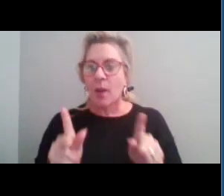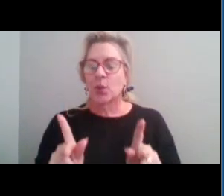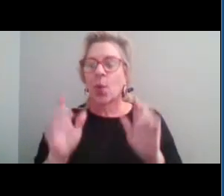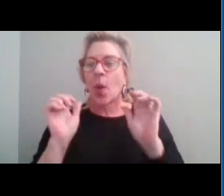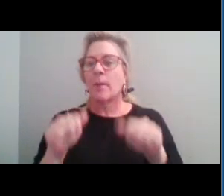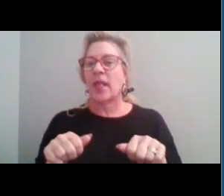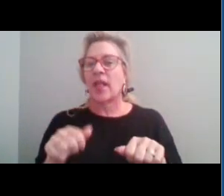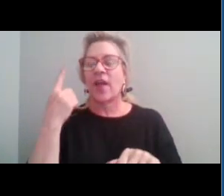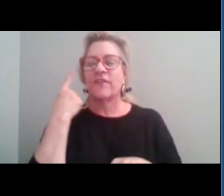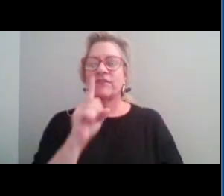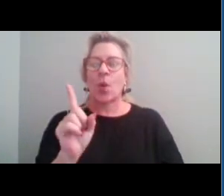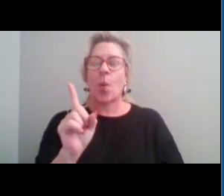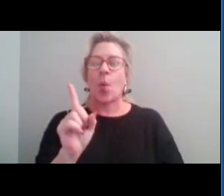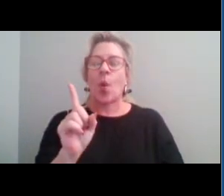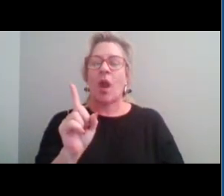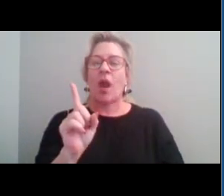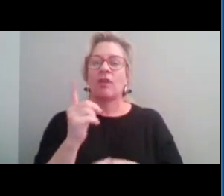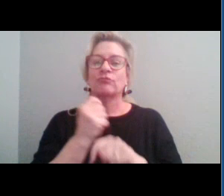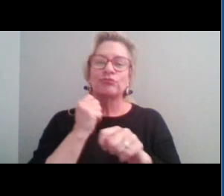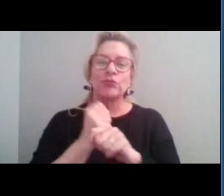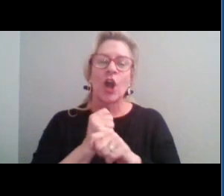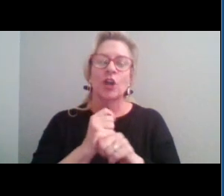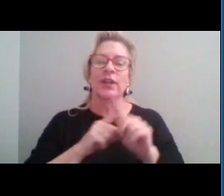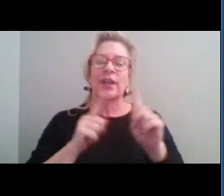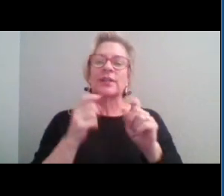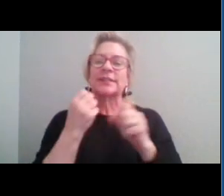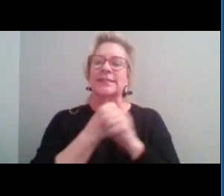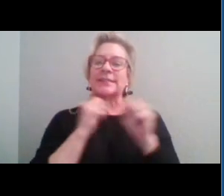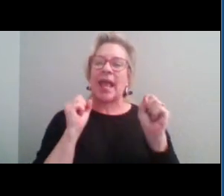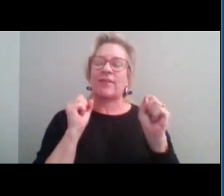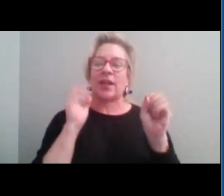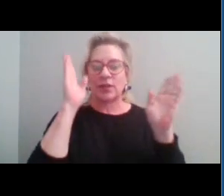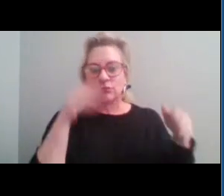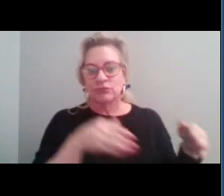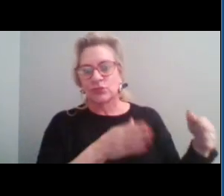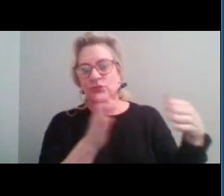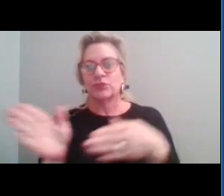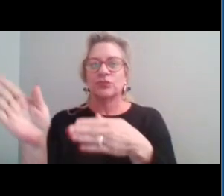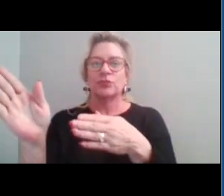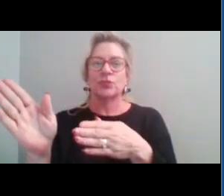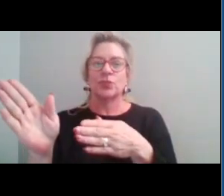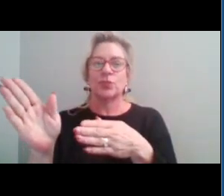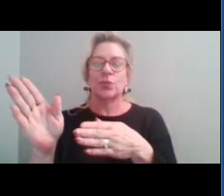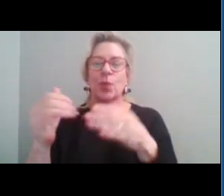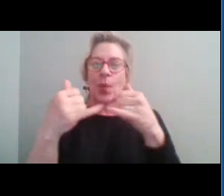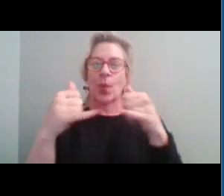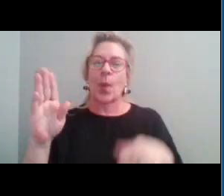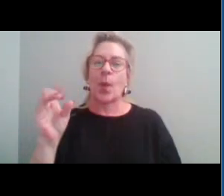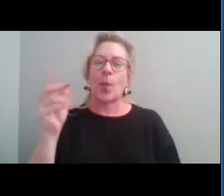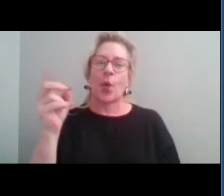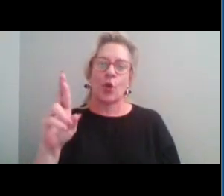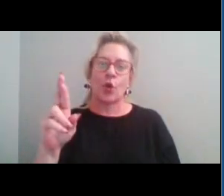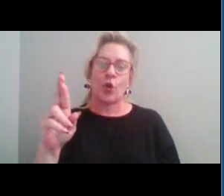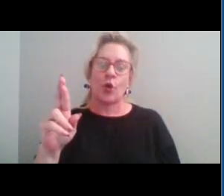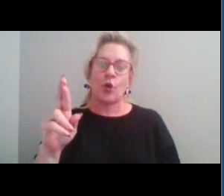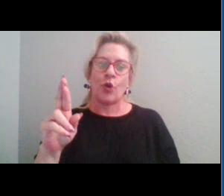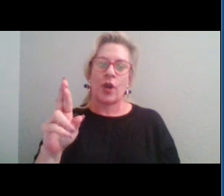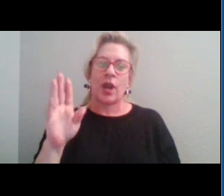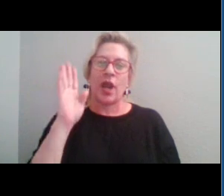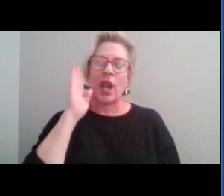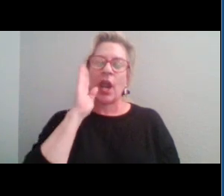for commercial motor vehicles to safely traverse the border. It will alleviate supply